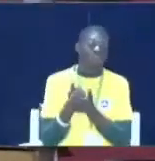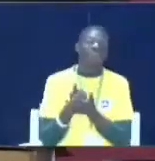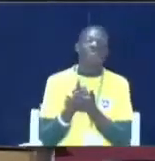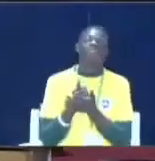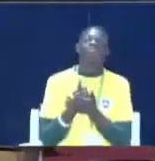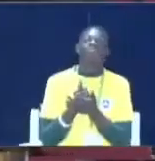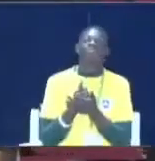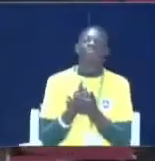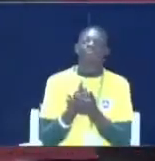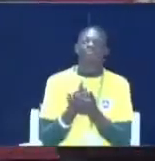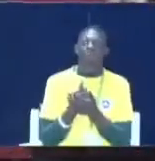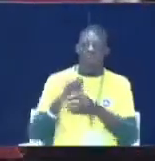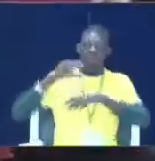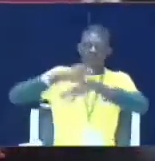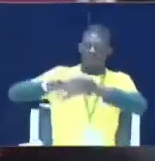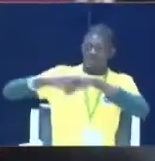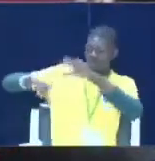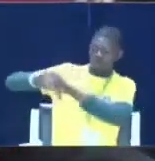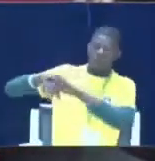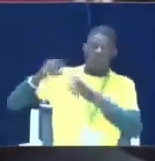Can you hold on to somebody beside you and say, Father,